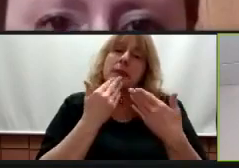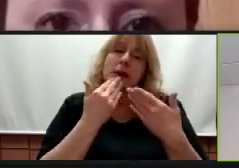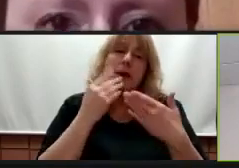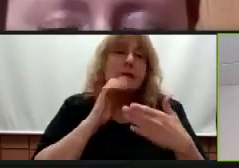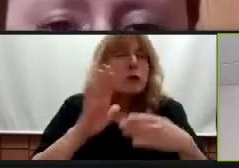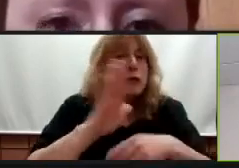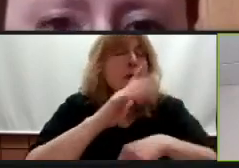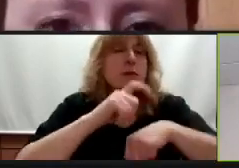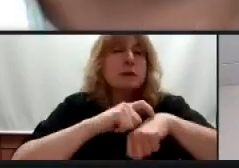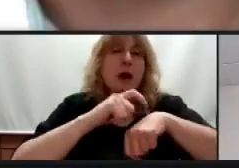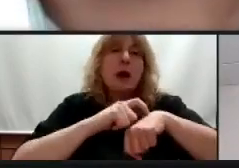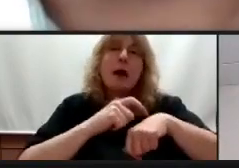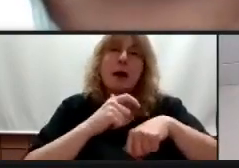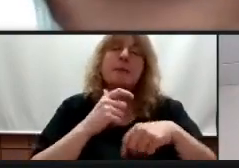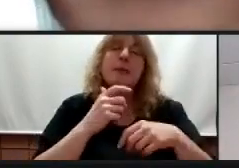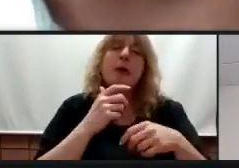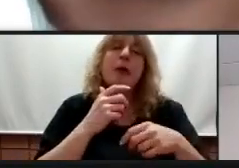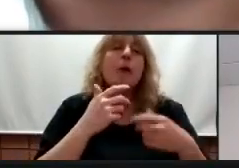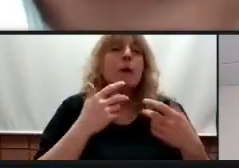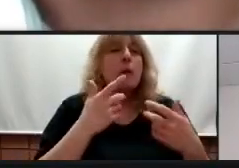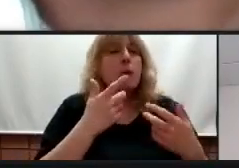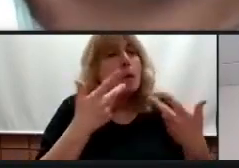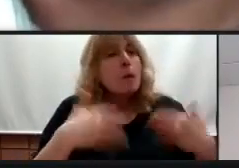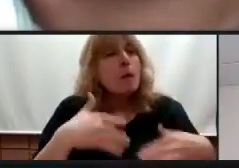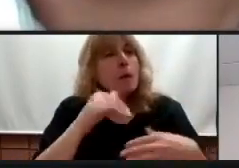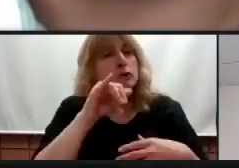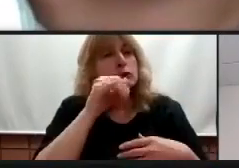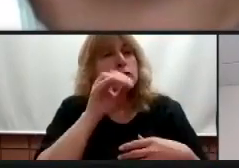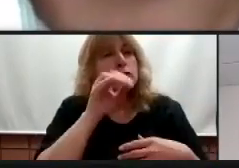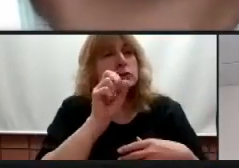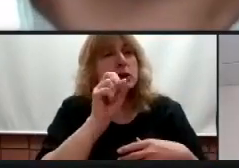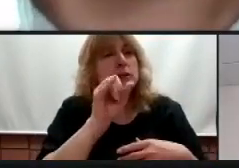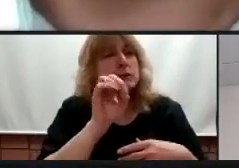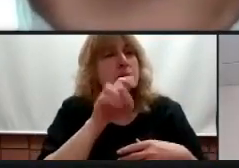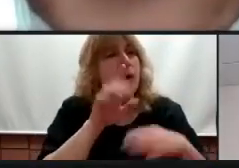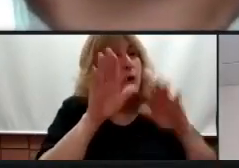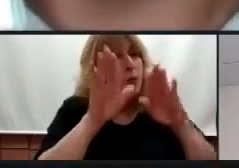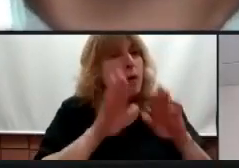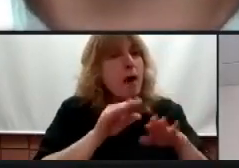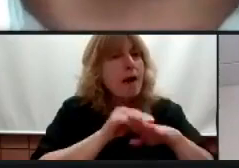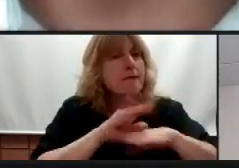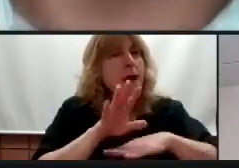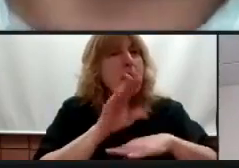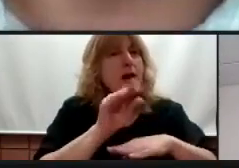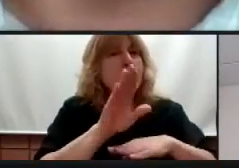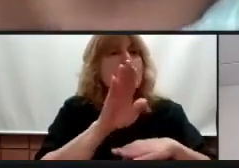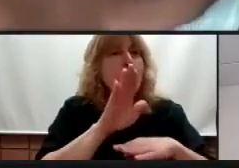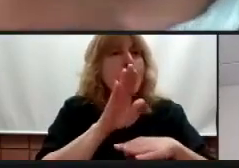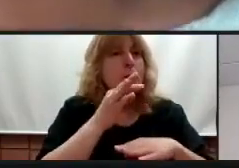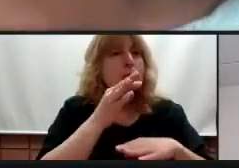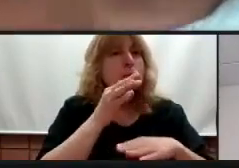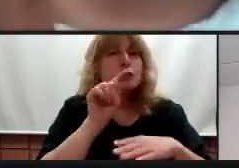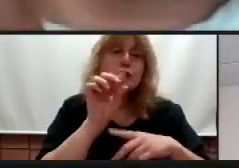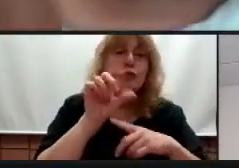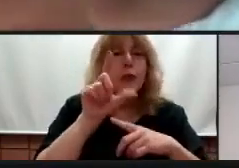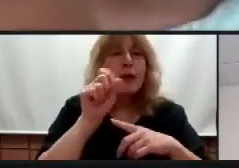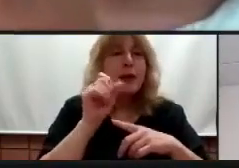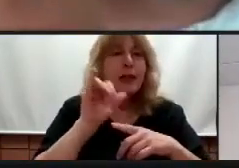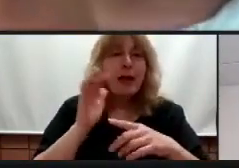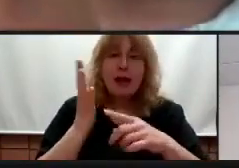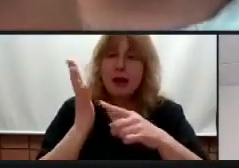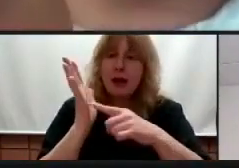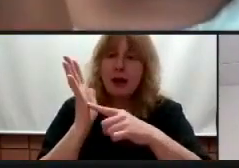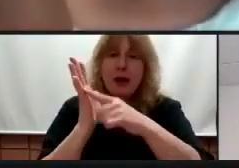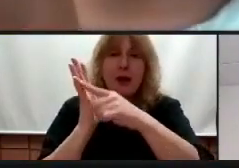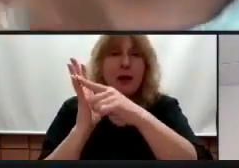Jesse, that was some awesome advice and tools that you gave us. While I might not be able to do the hand thing